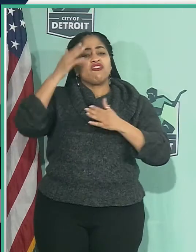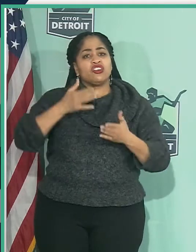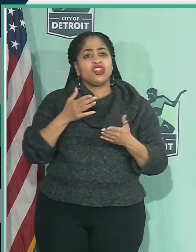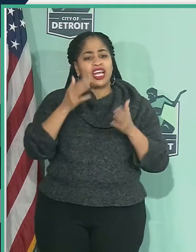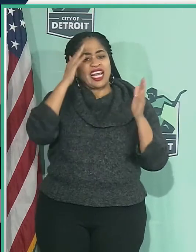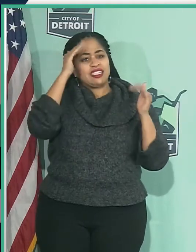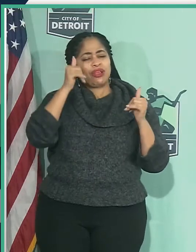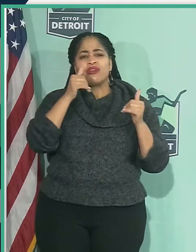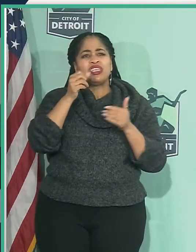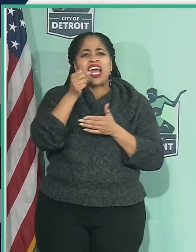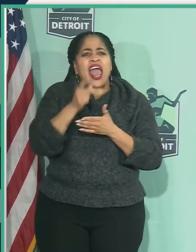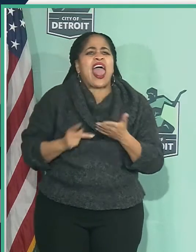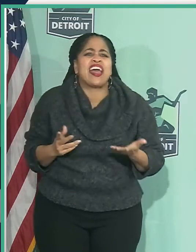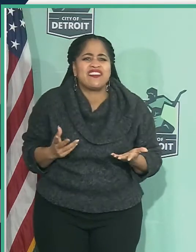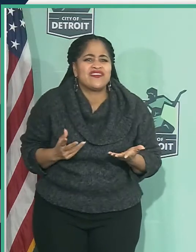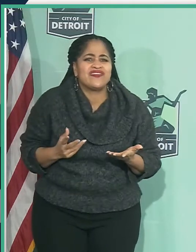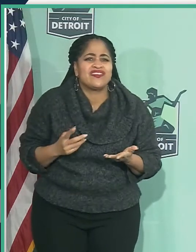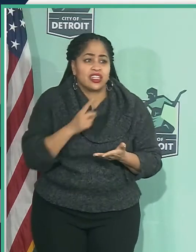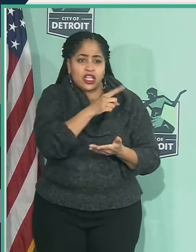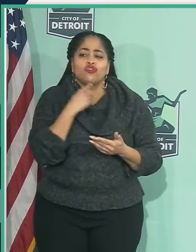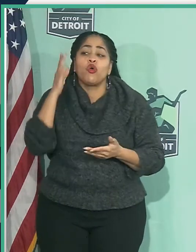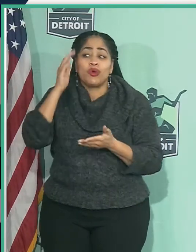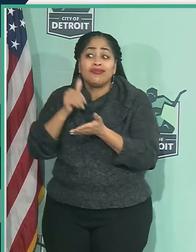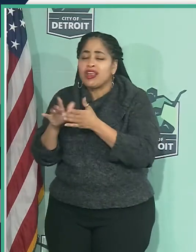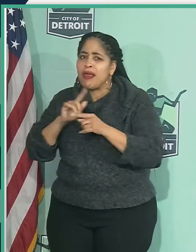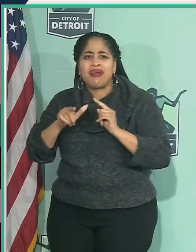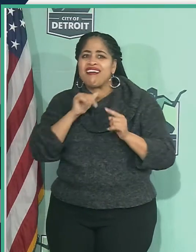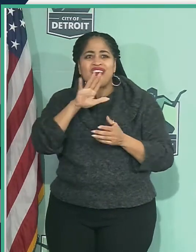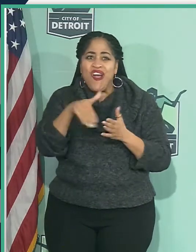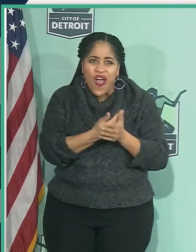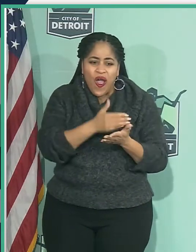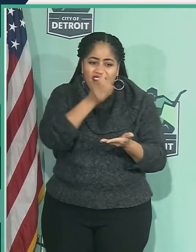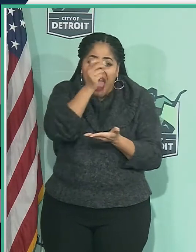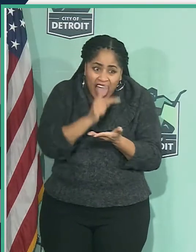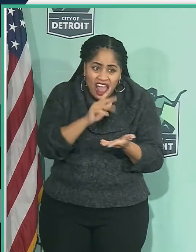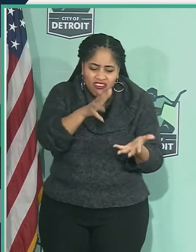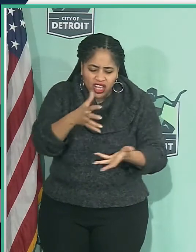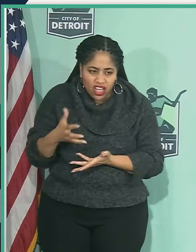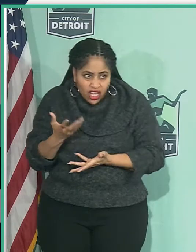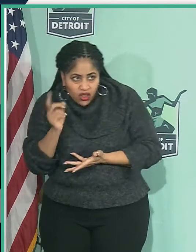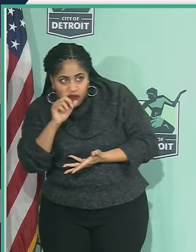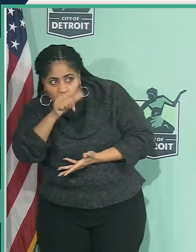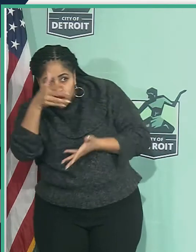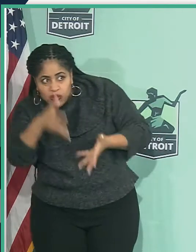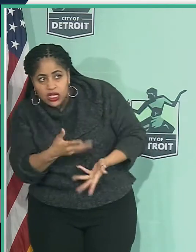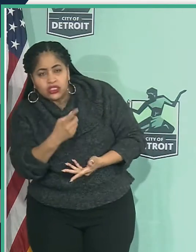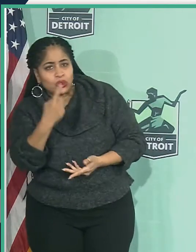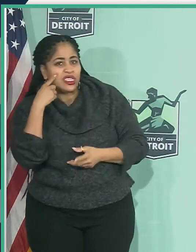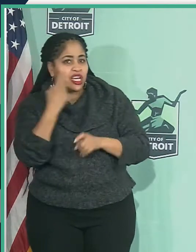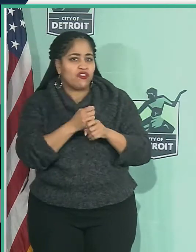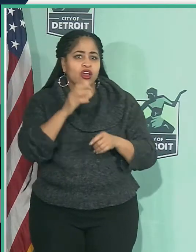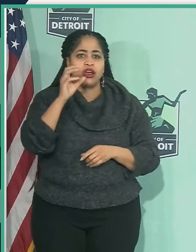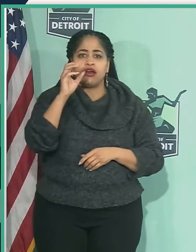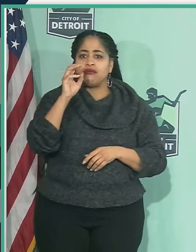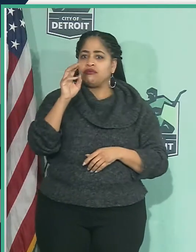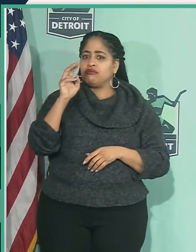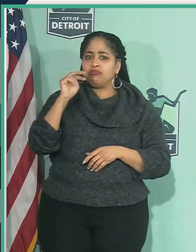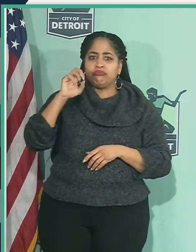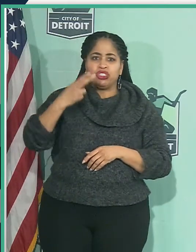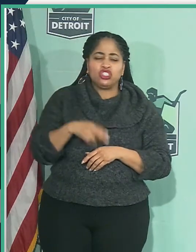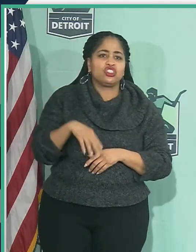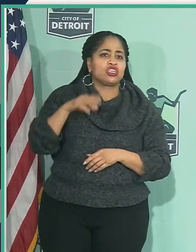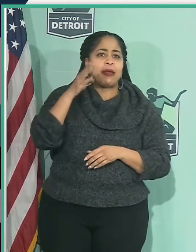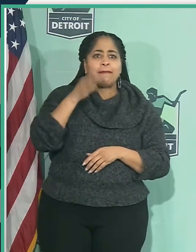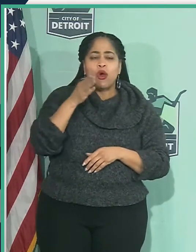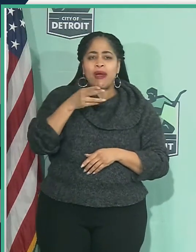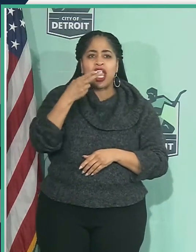in half. And so you're hearing it in Oakland County and Wayne County and Macomb County. You're hearing it out of Michigan and Beaumont